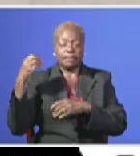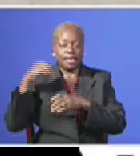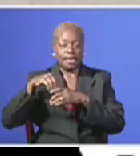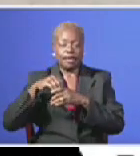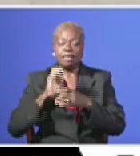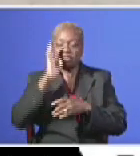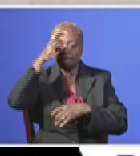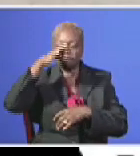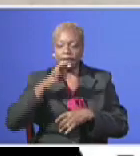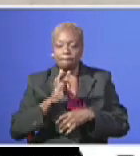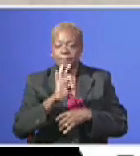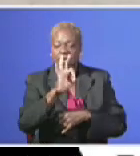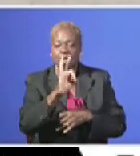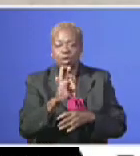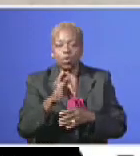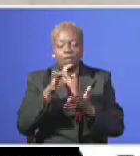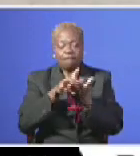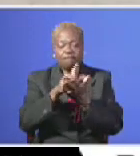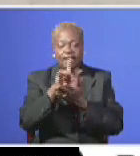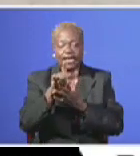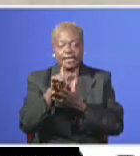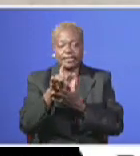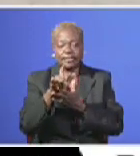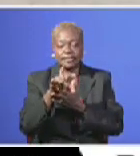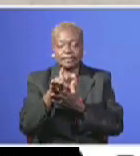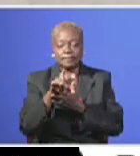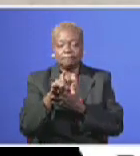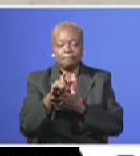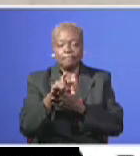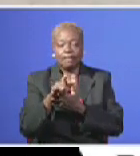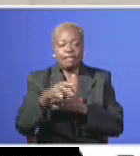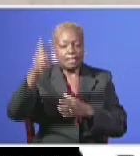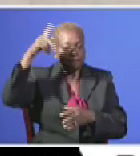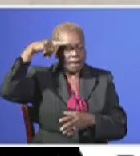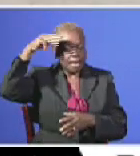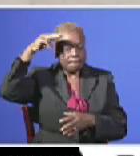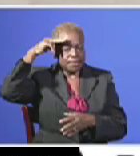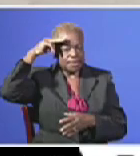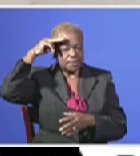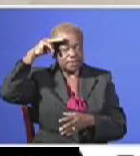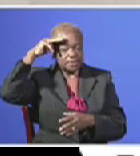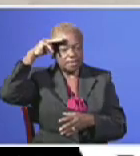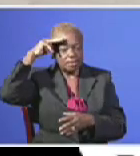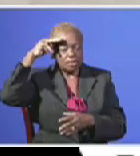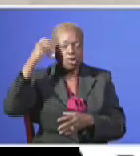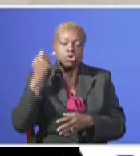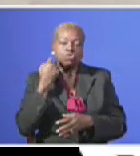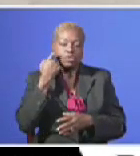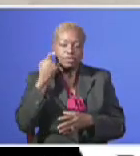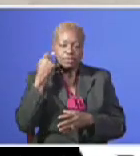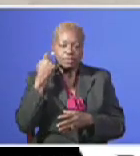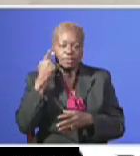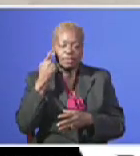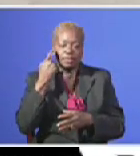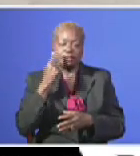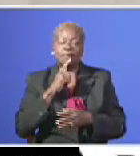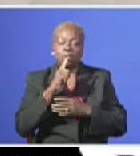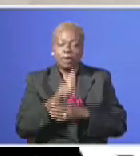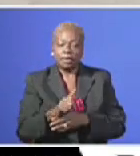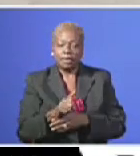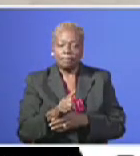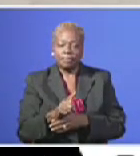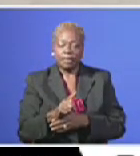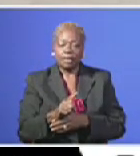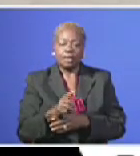passengers from Spaniel Key. And again, per the Prime Minister's most recent emergency orders, domestic travel will only be permitted in